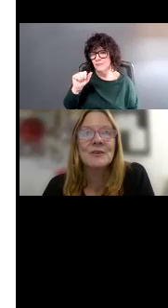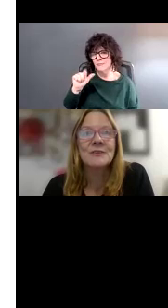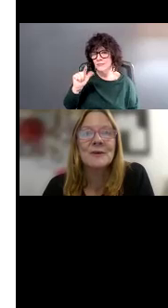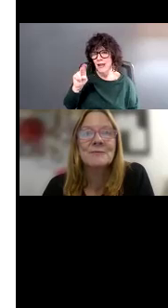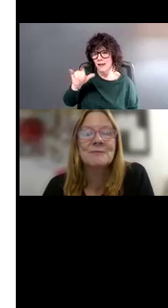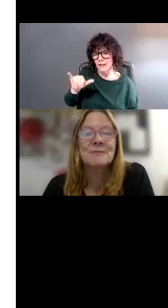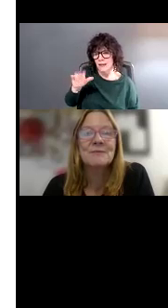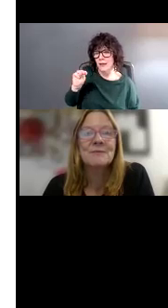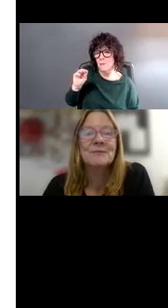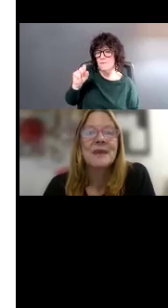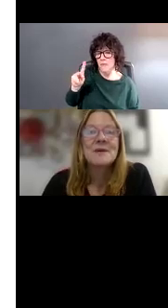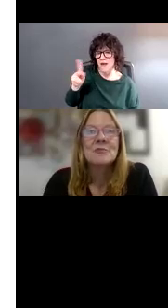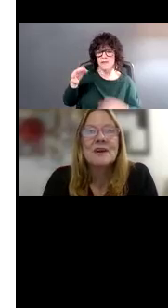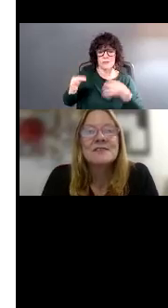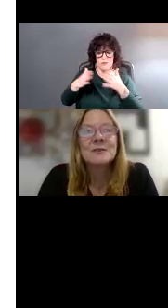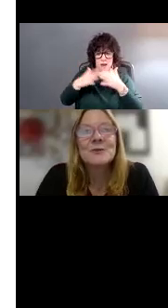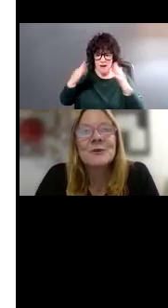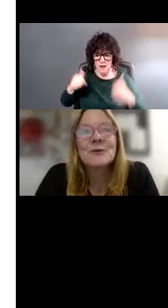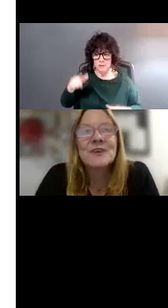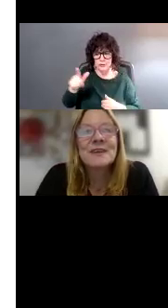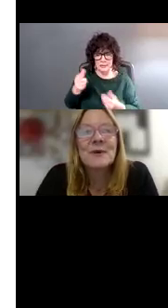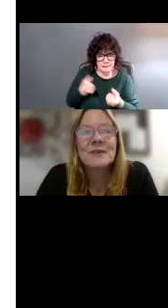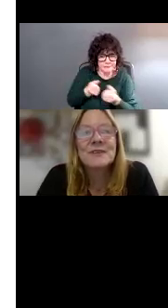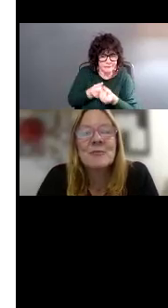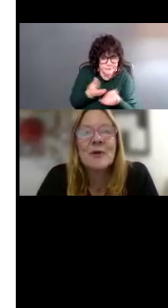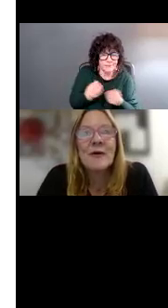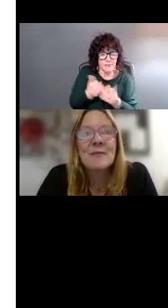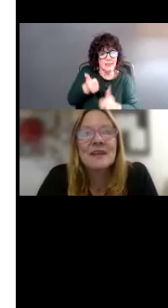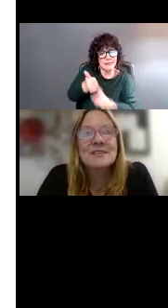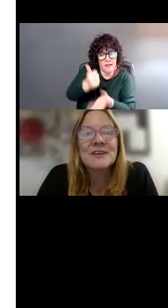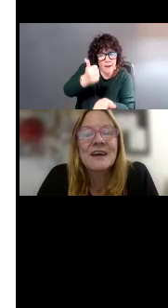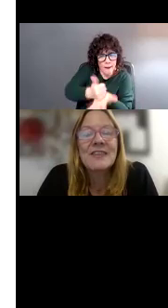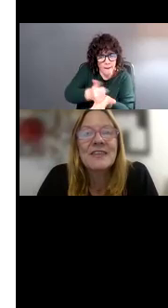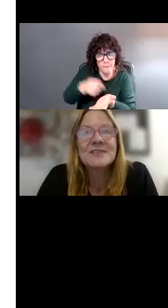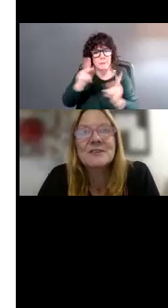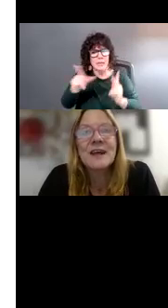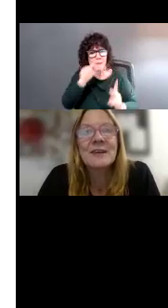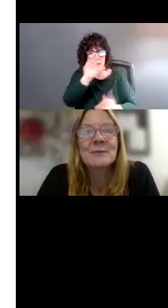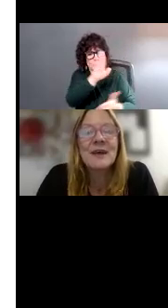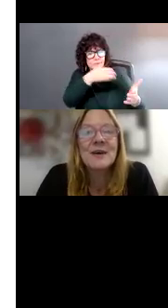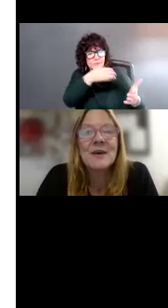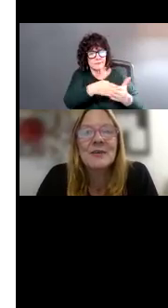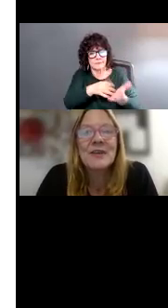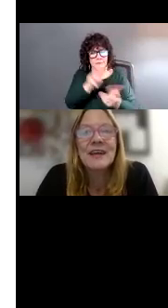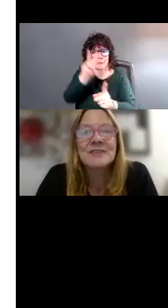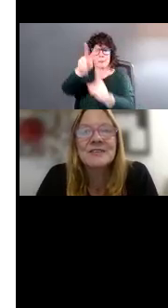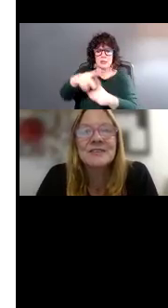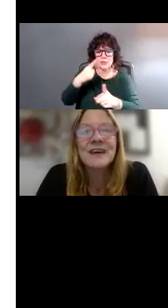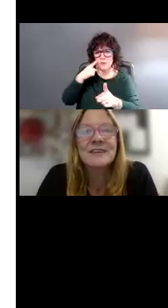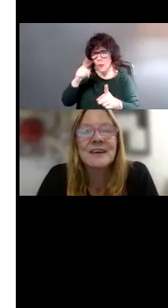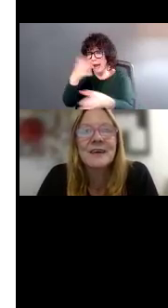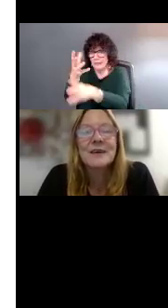and Policy. Prior to law school, Dani worked as the program manager at the National Academy on an